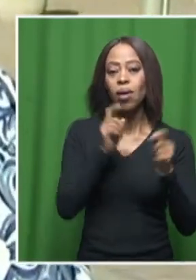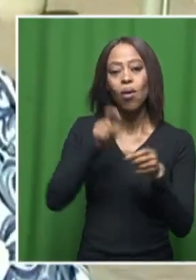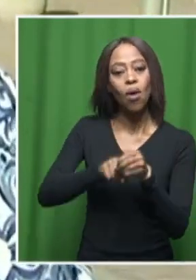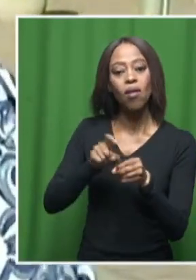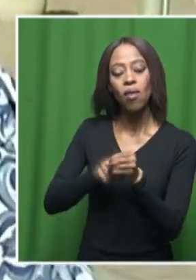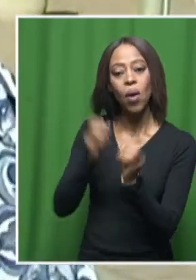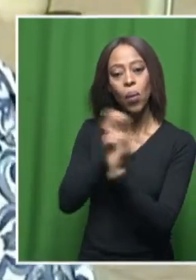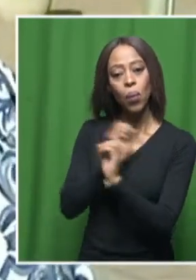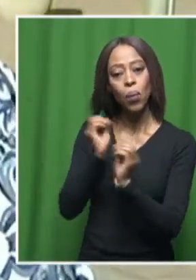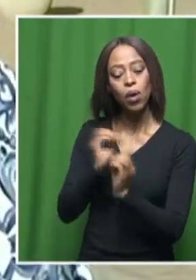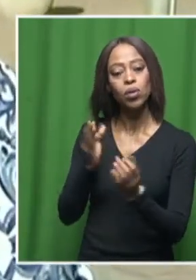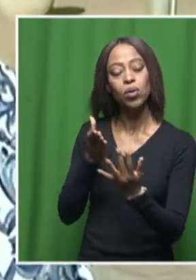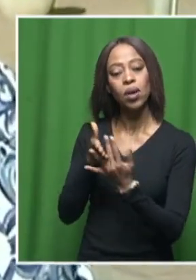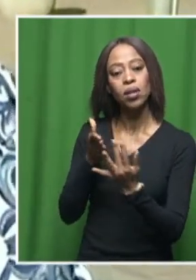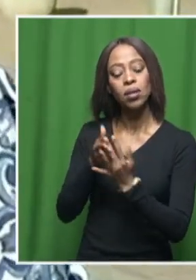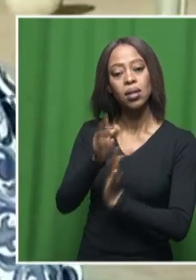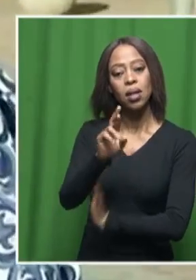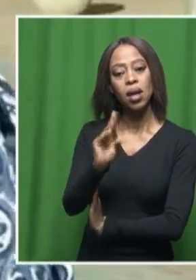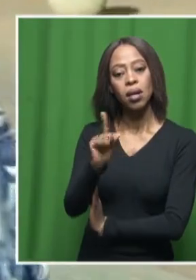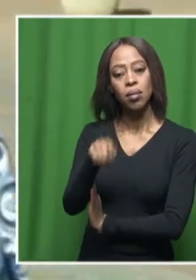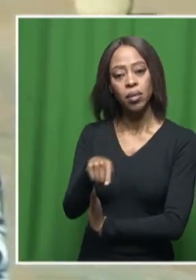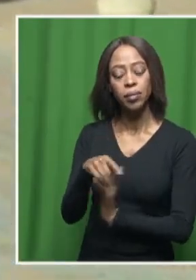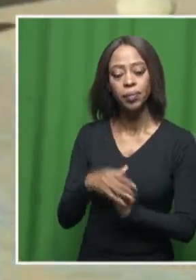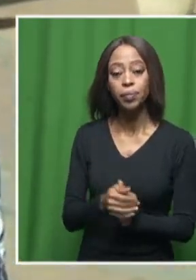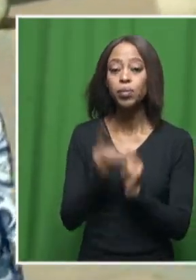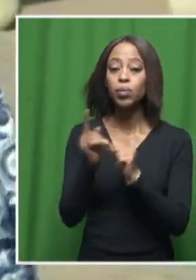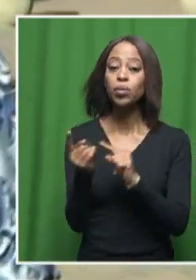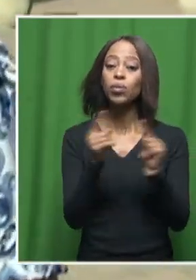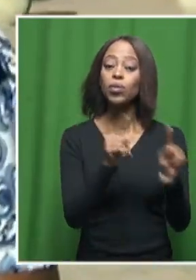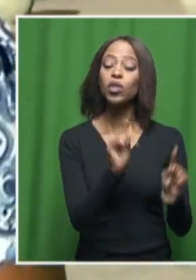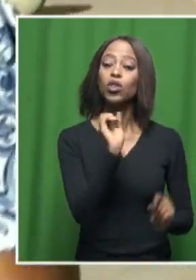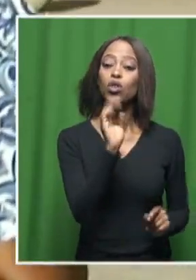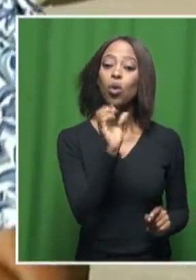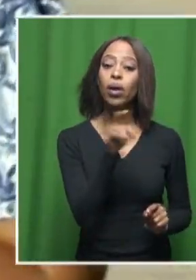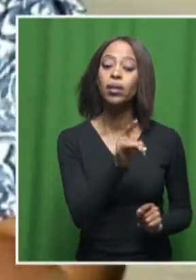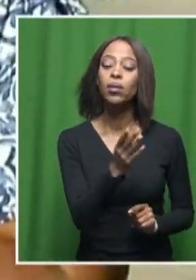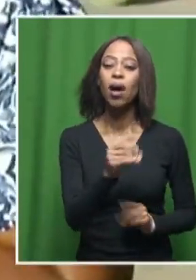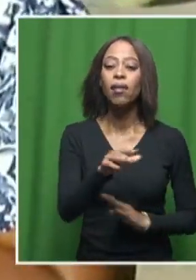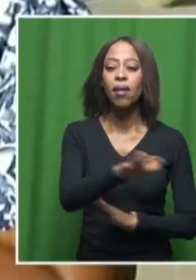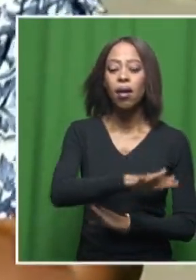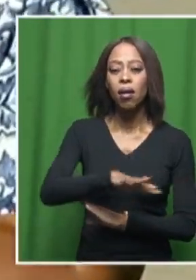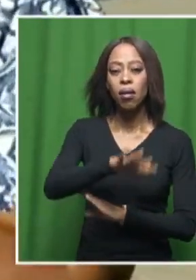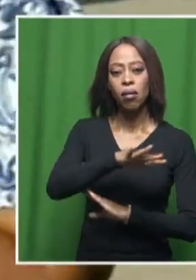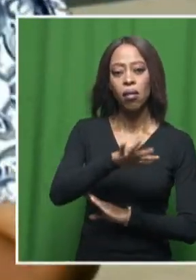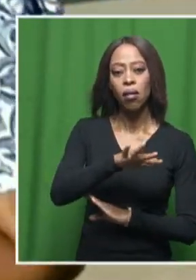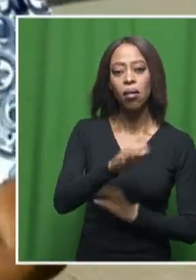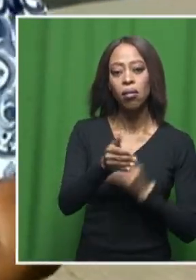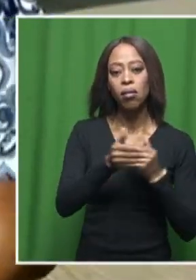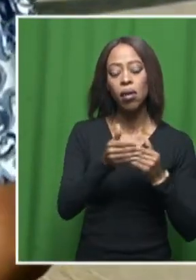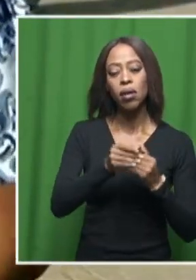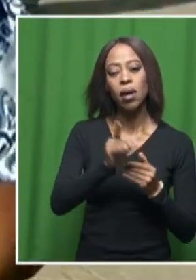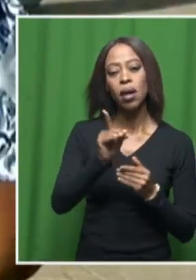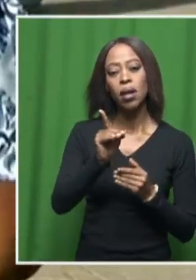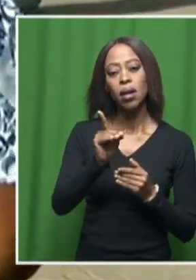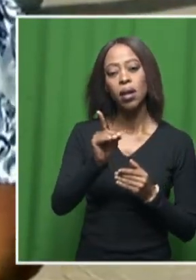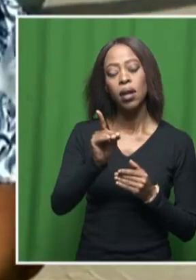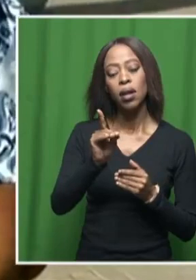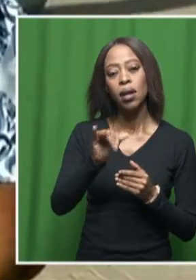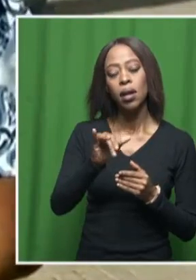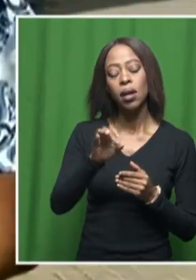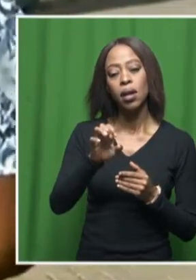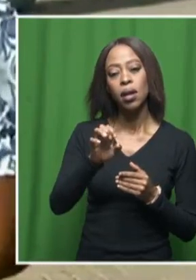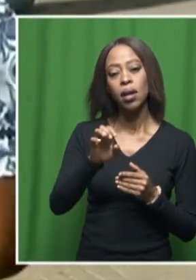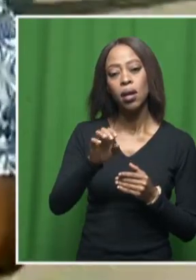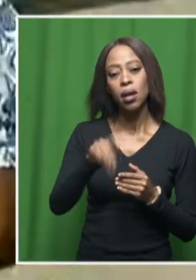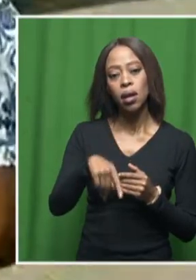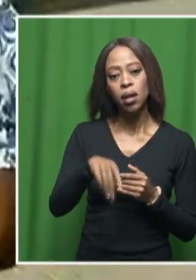qualify for free housing. When you go to Soweto, there is a specific area going towards Deep Kloof, where there is